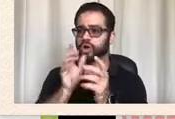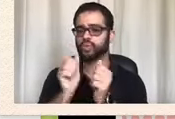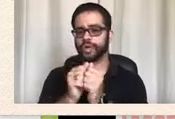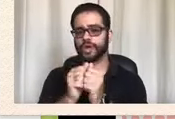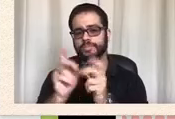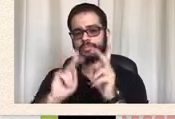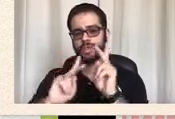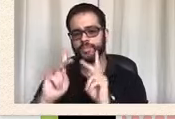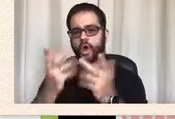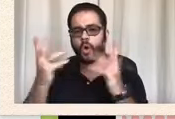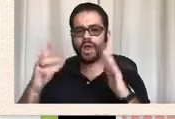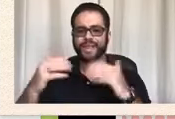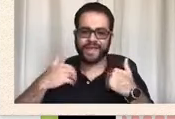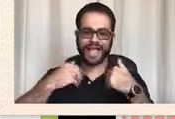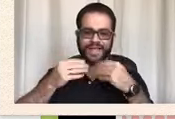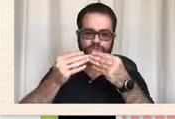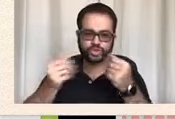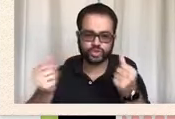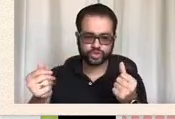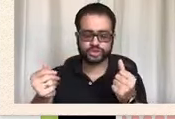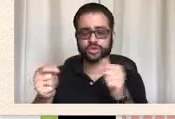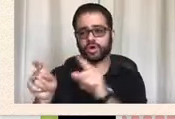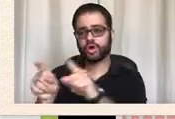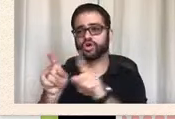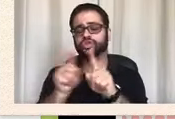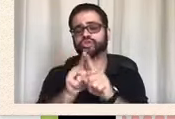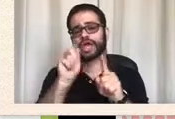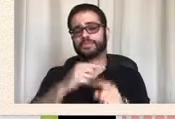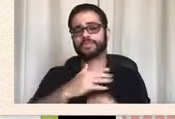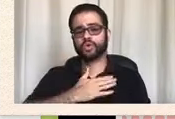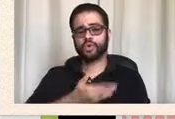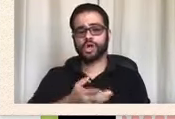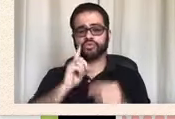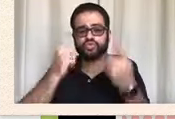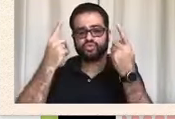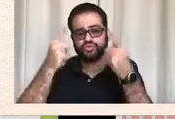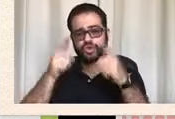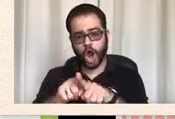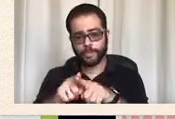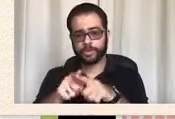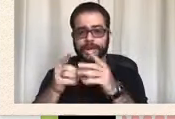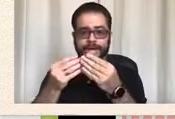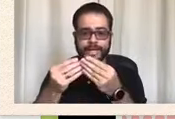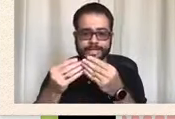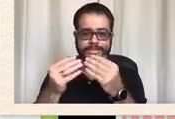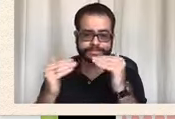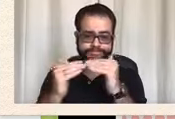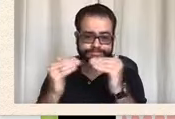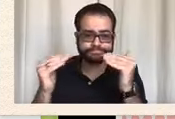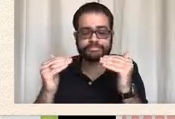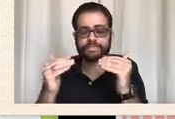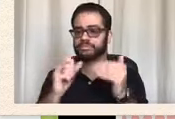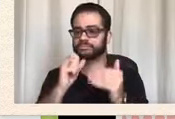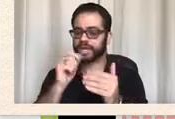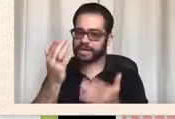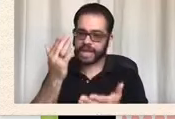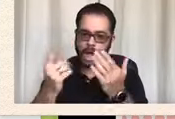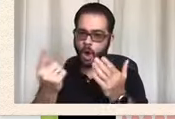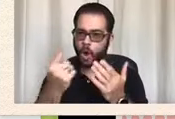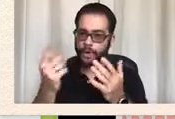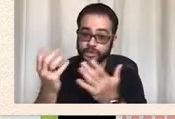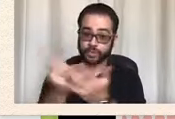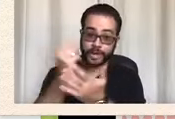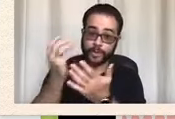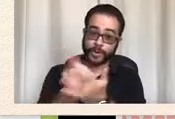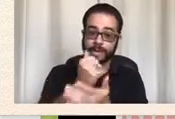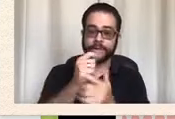compromise with people. You may not always get everything that you want, but if you can get some things you want, that's better